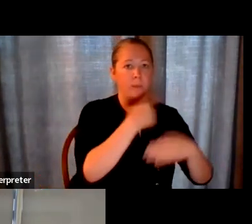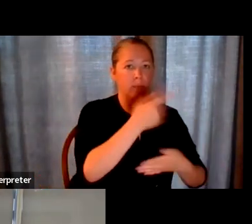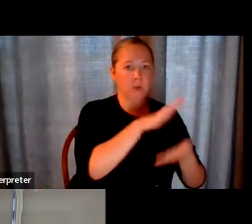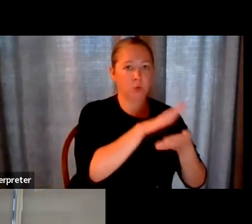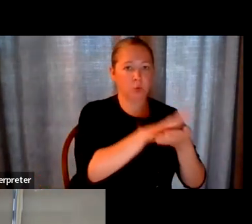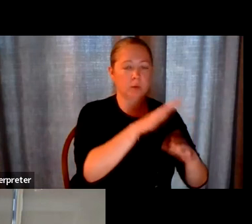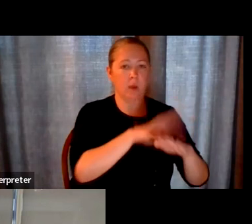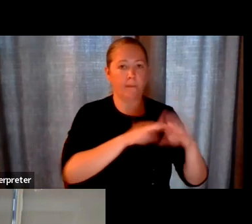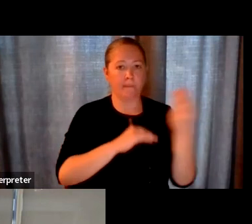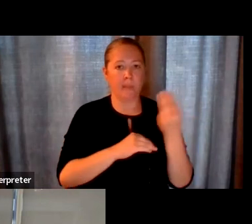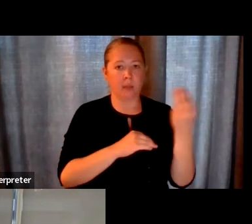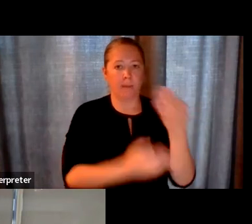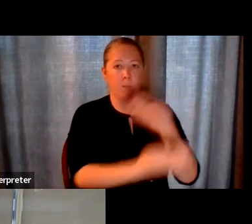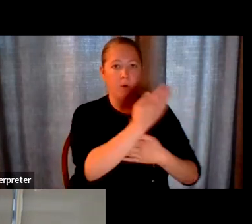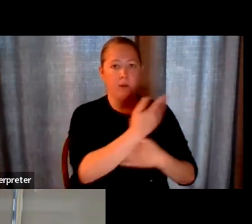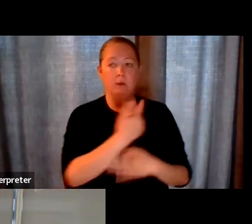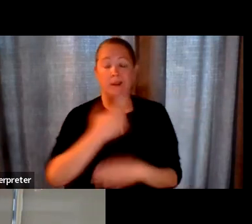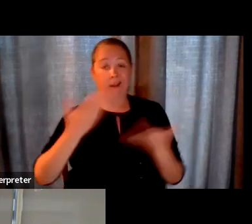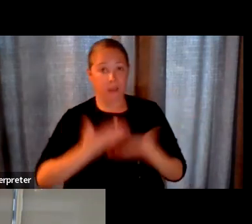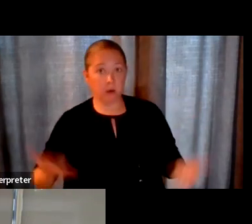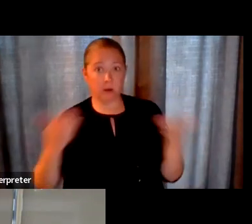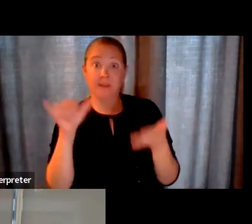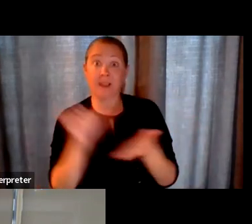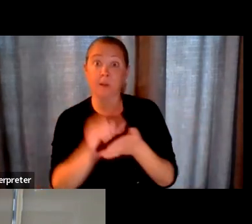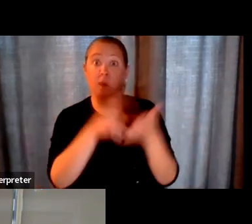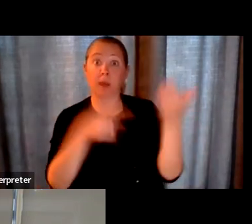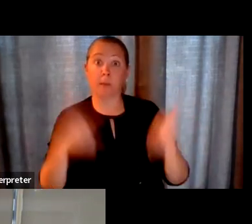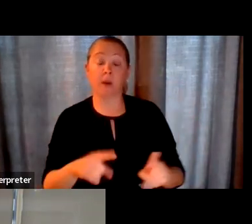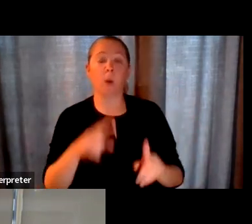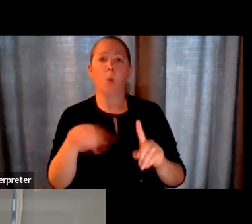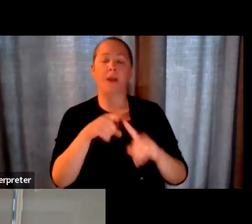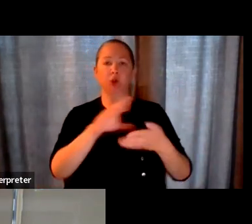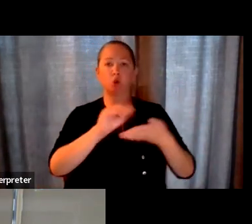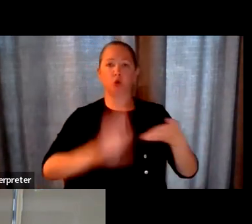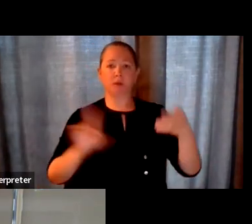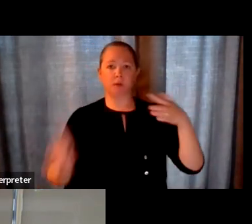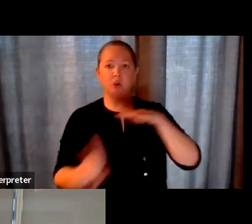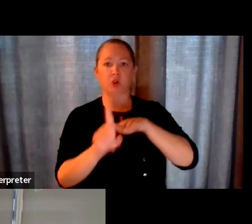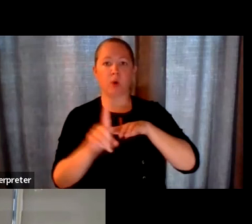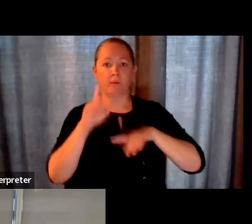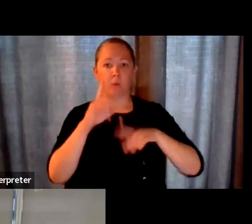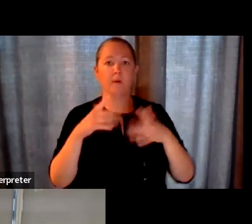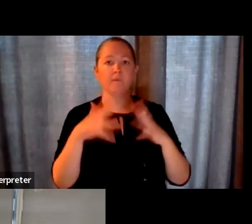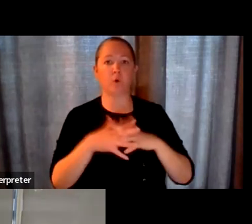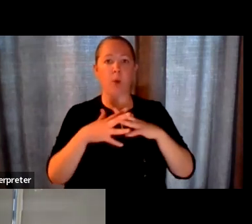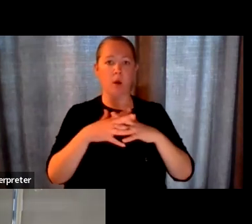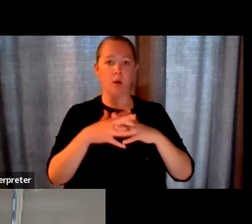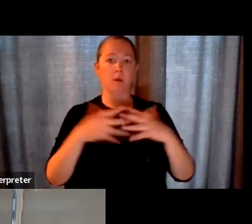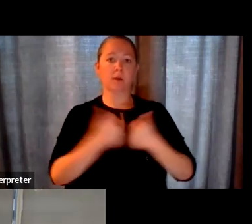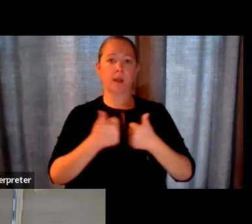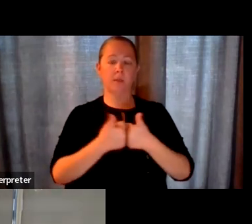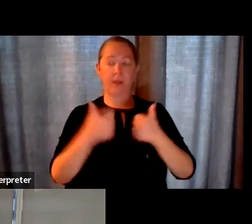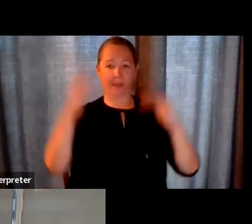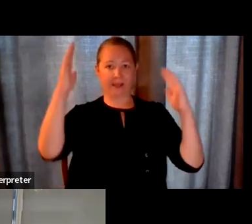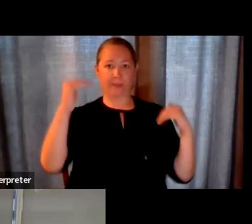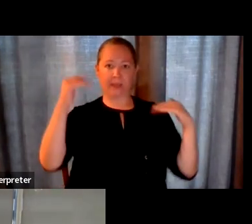morning. Here, that's absolutely what was happening when students were showing up to football games and then being expected to participate in